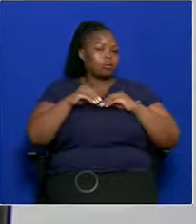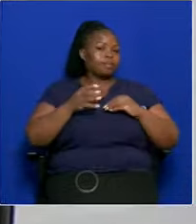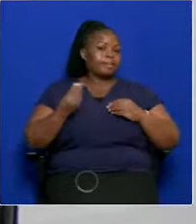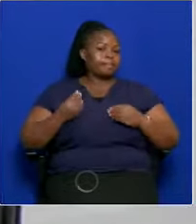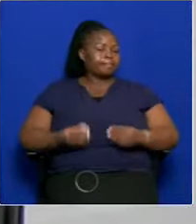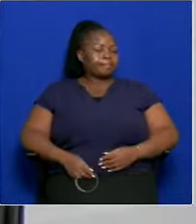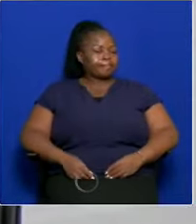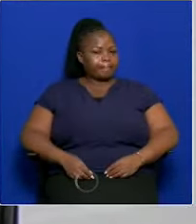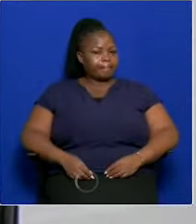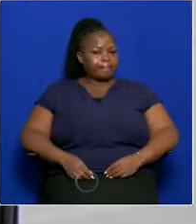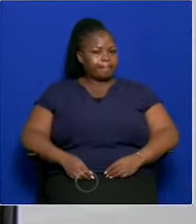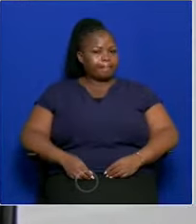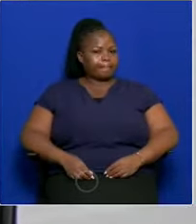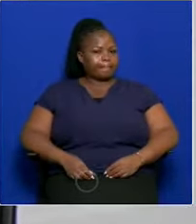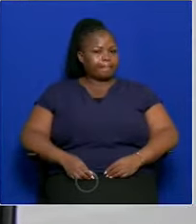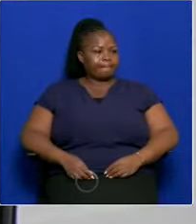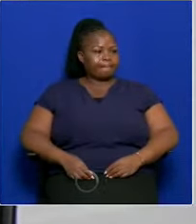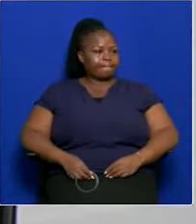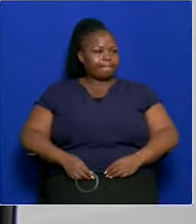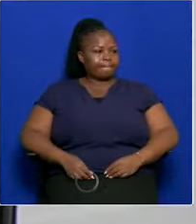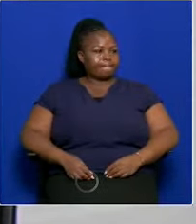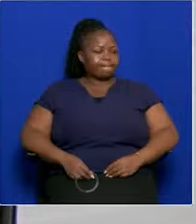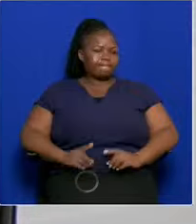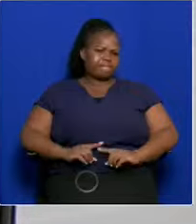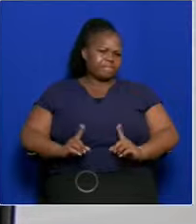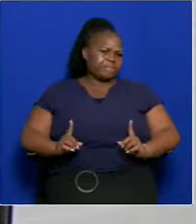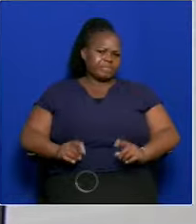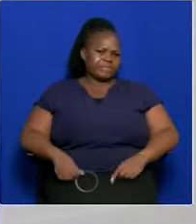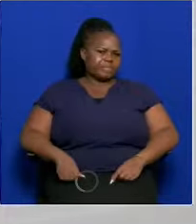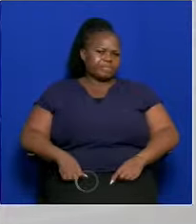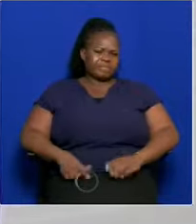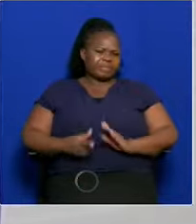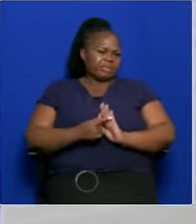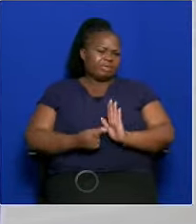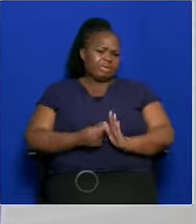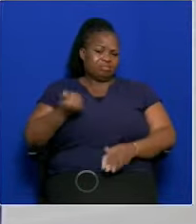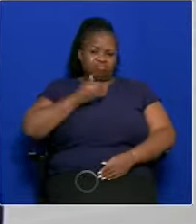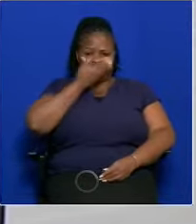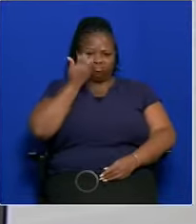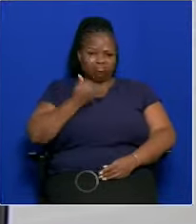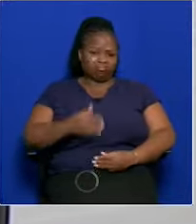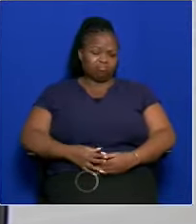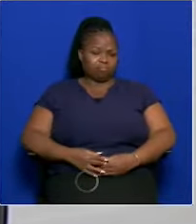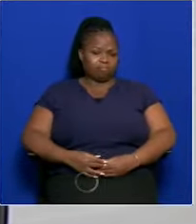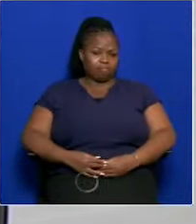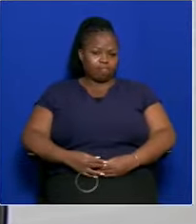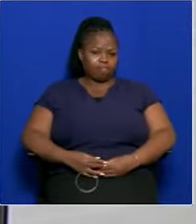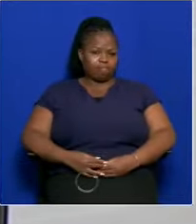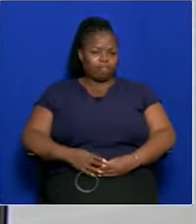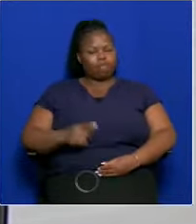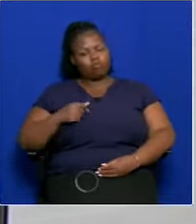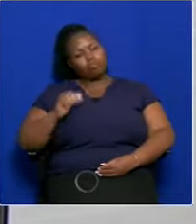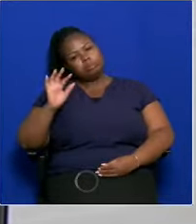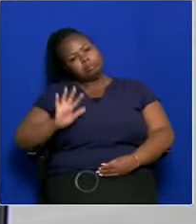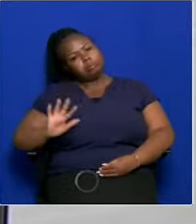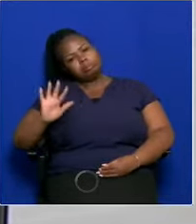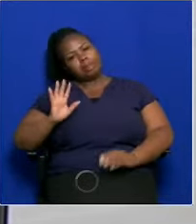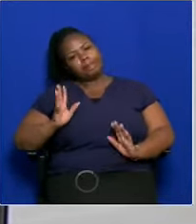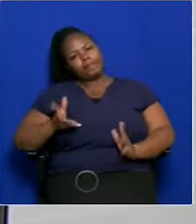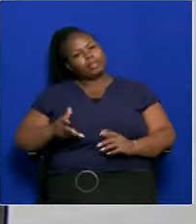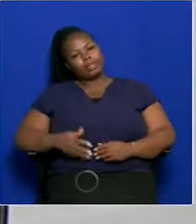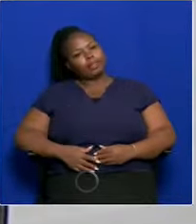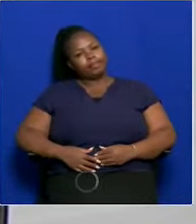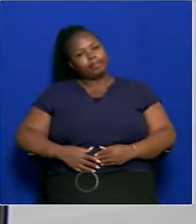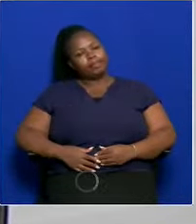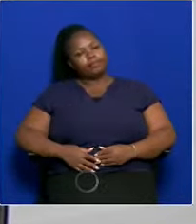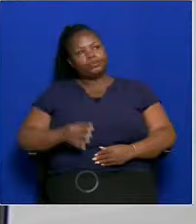Yeah, I would like to, but I won't have a date because I was estimating that from